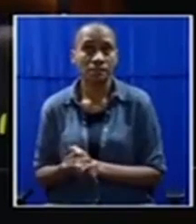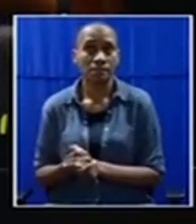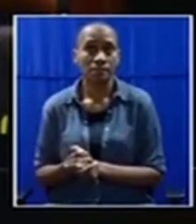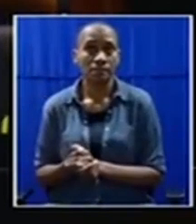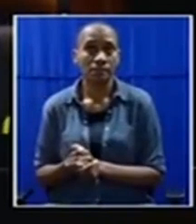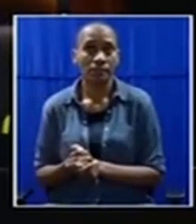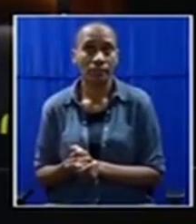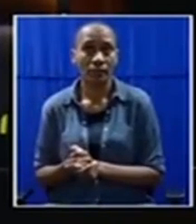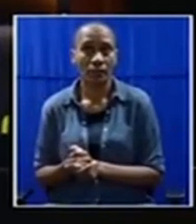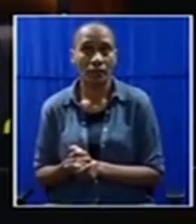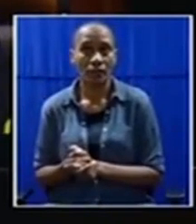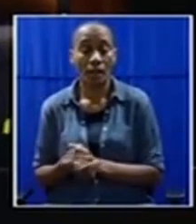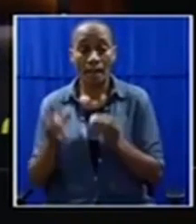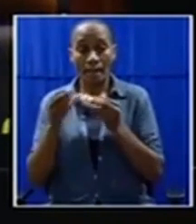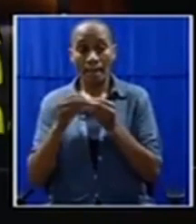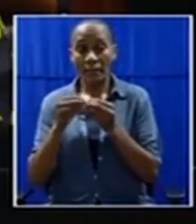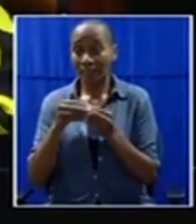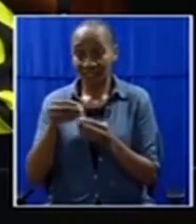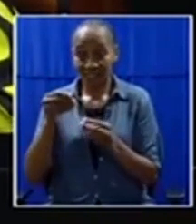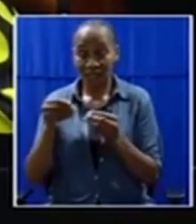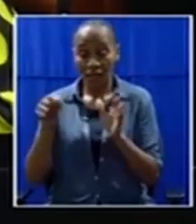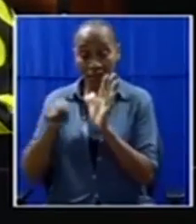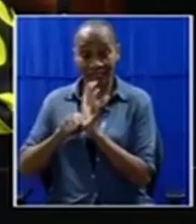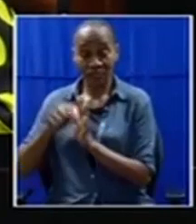-2 colleagues, I'm sure they hear me very well.